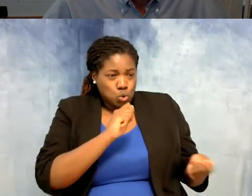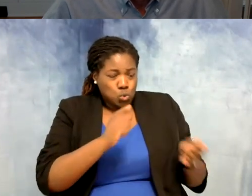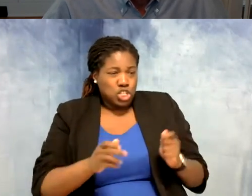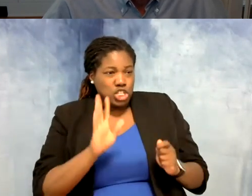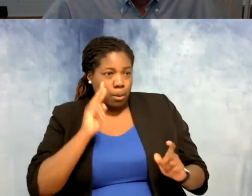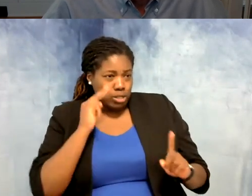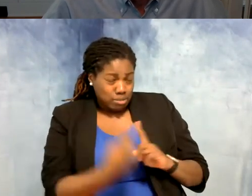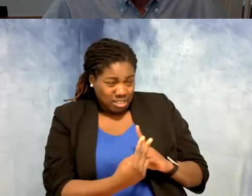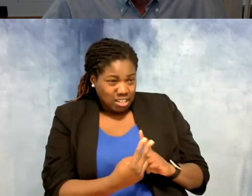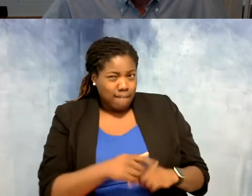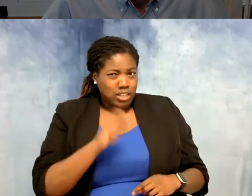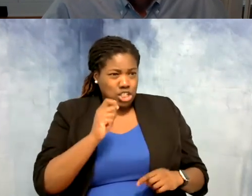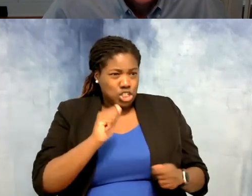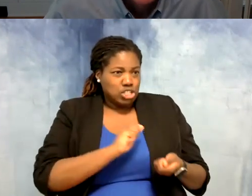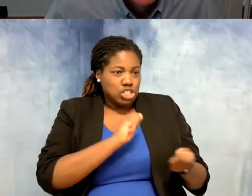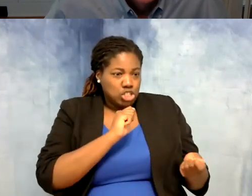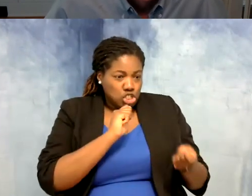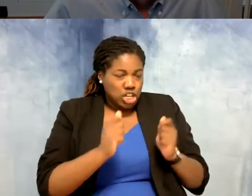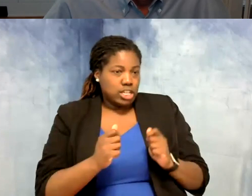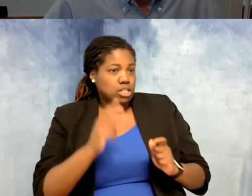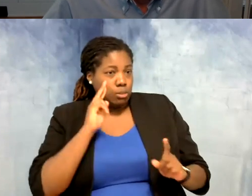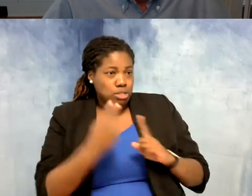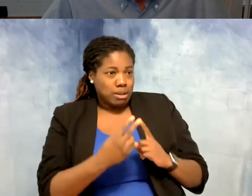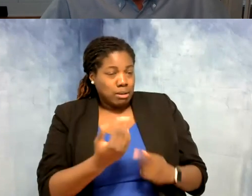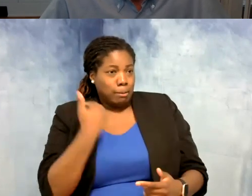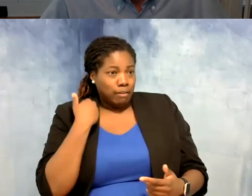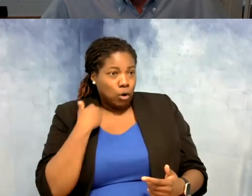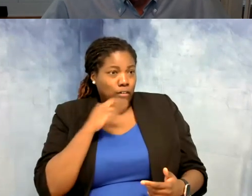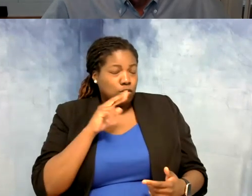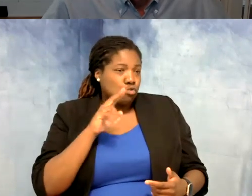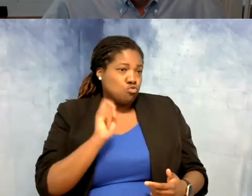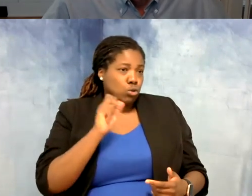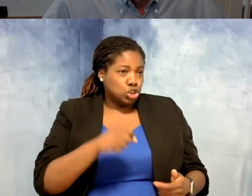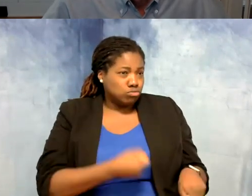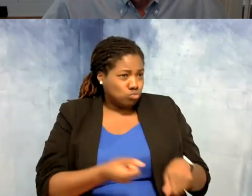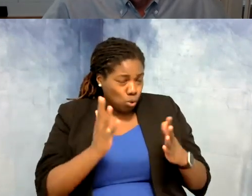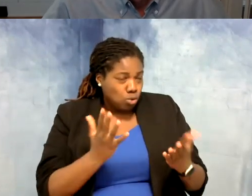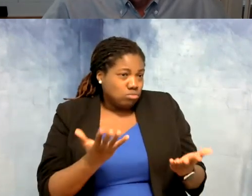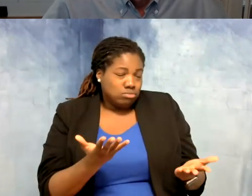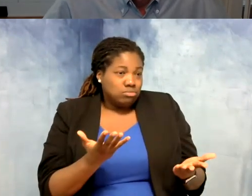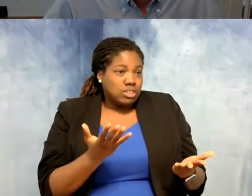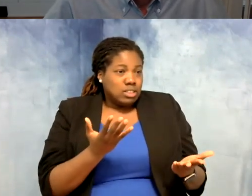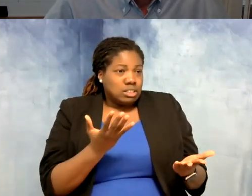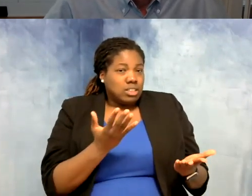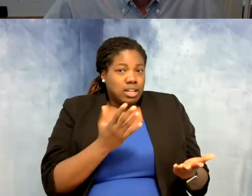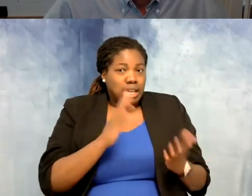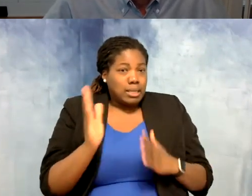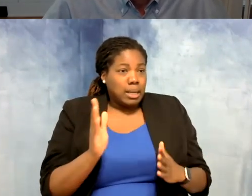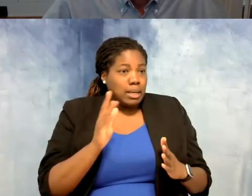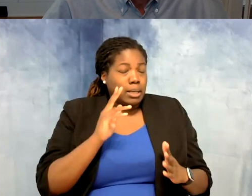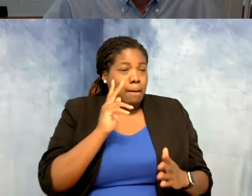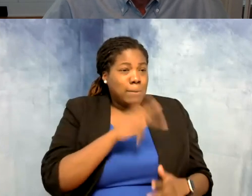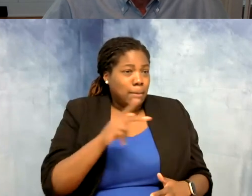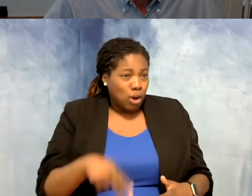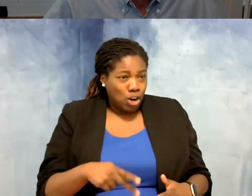views. Justices changed their views the last time whether Roe should be overturned was presented in Planned Parenthood versus